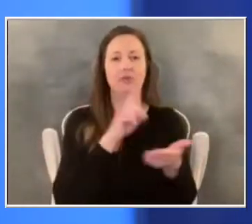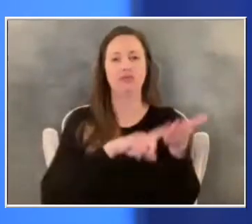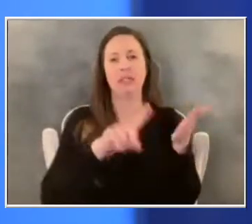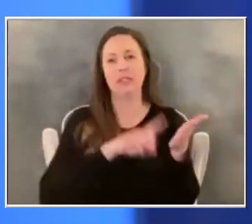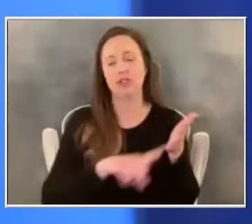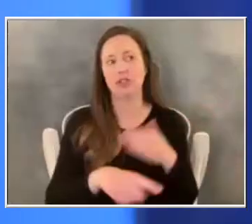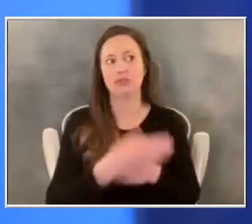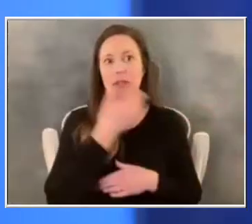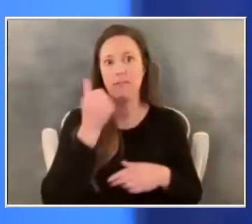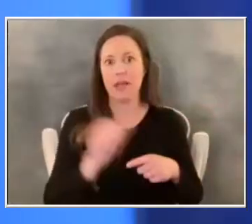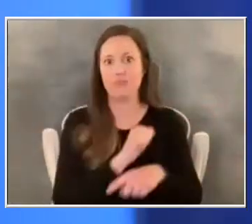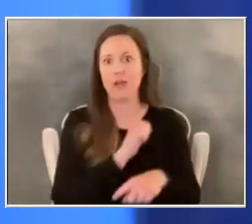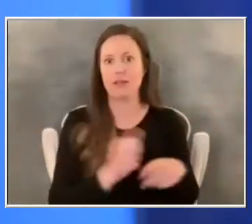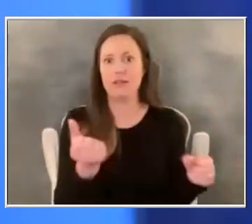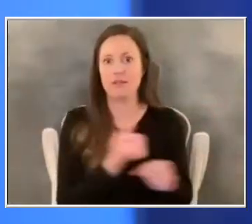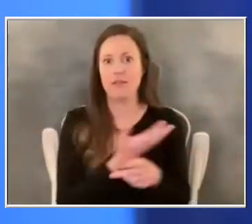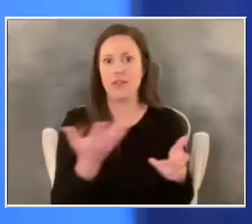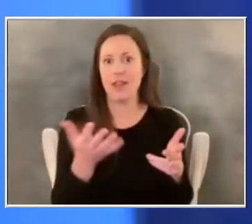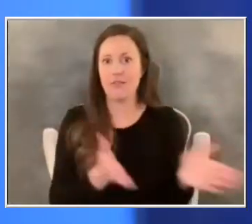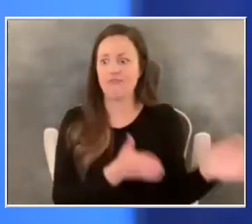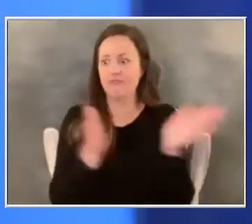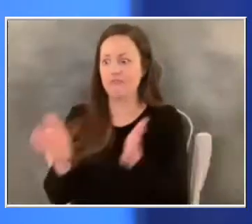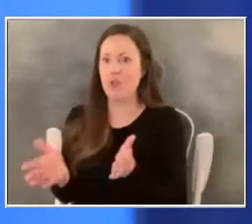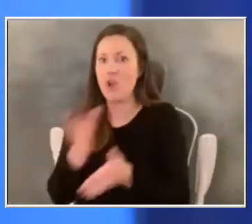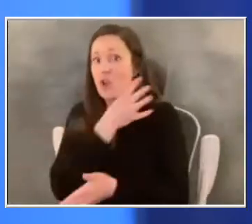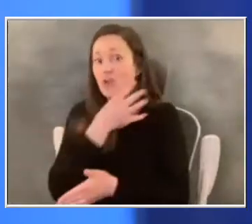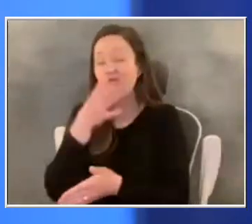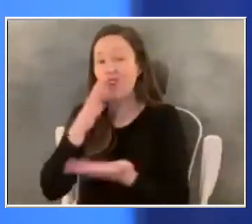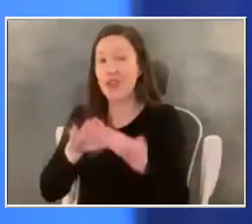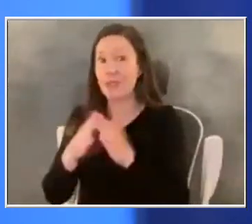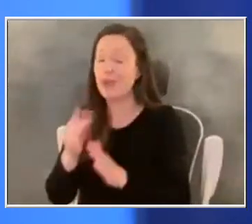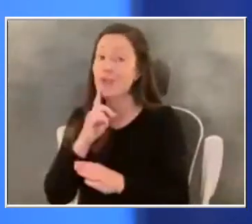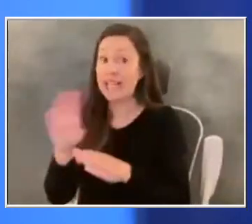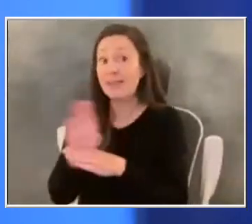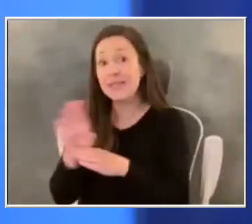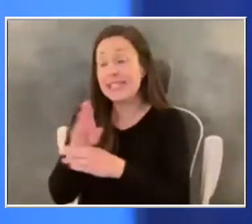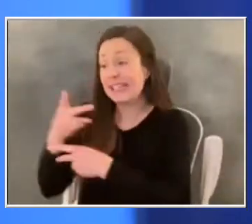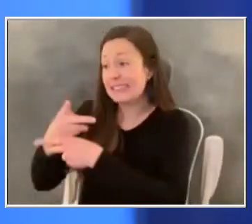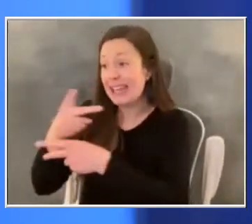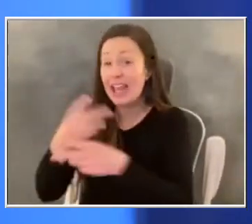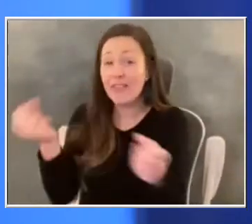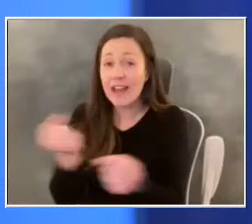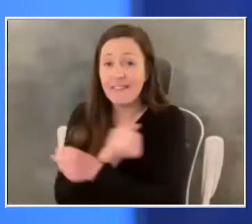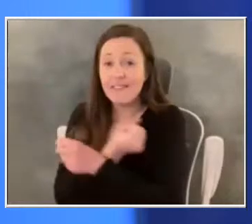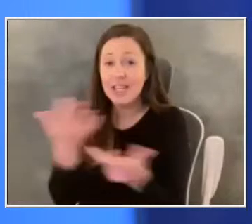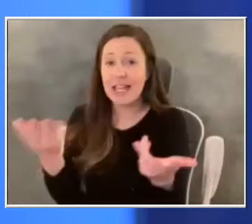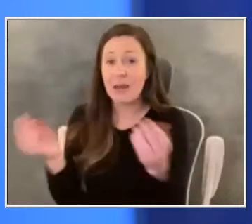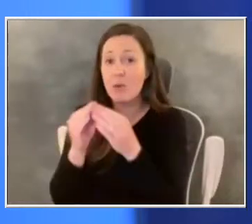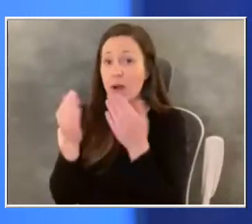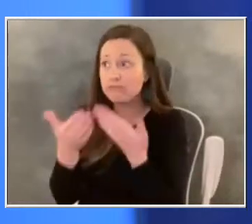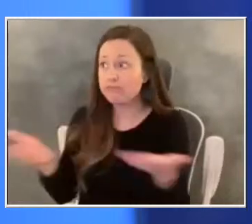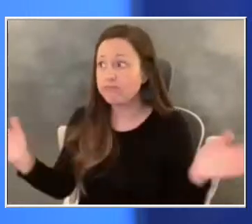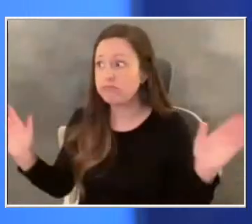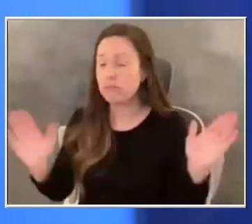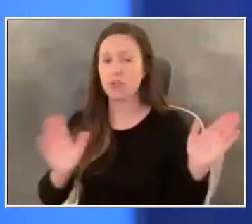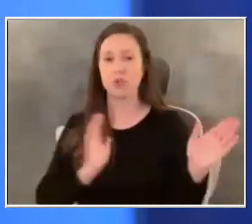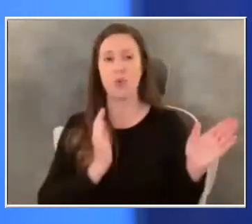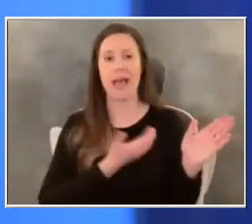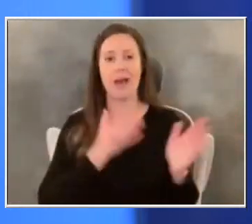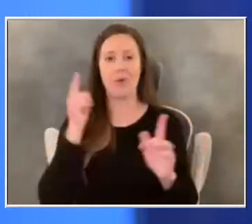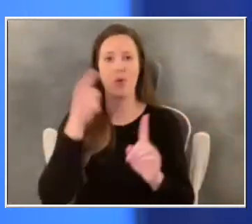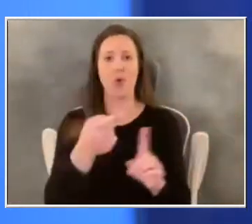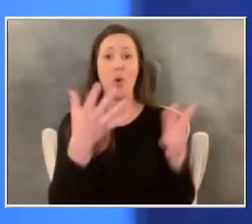practices, where our rural communities are busy, as I said, taking care of everything that comes through the door. So our goal is to say, let's bring the training to